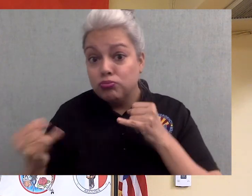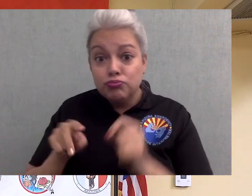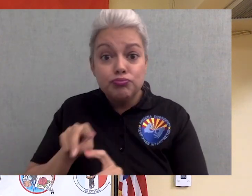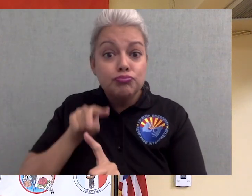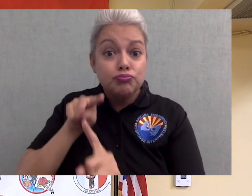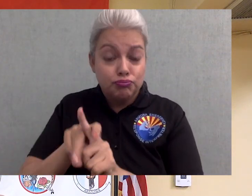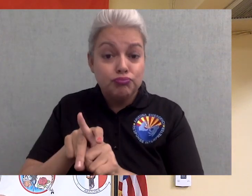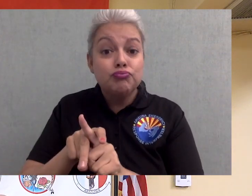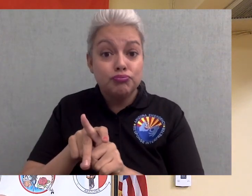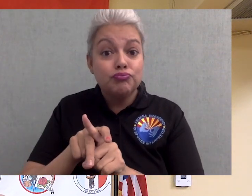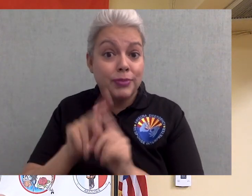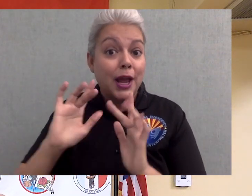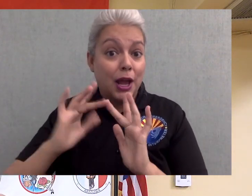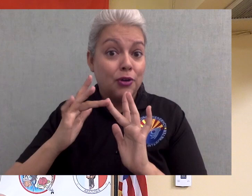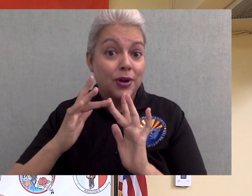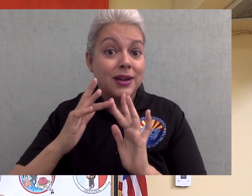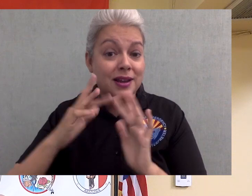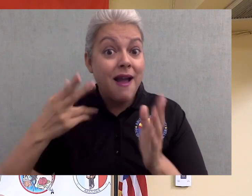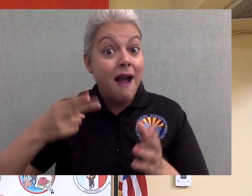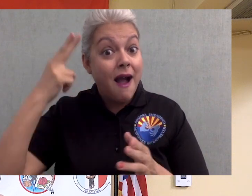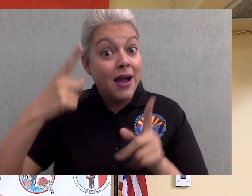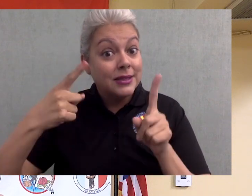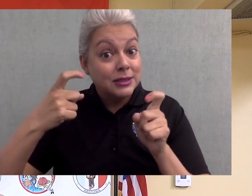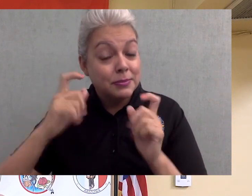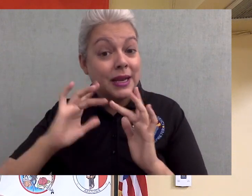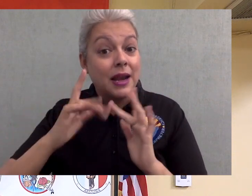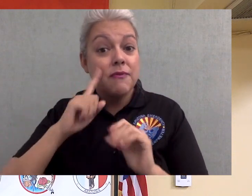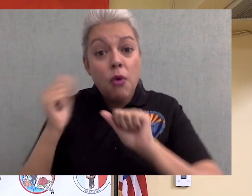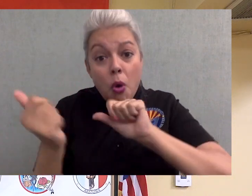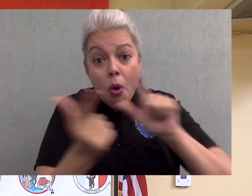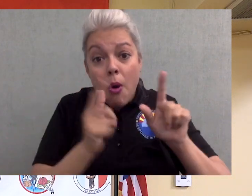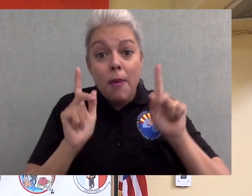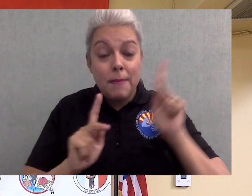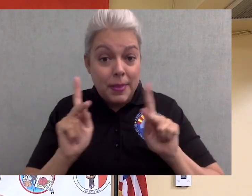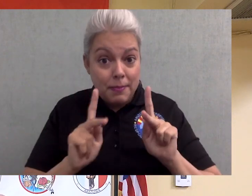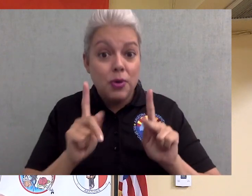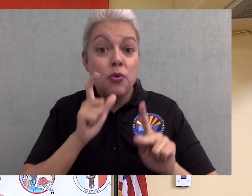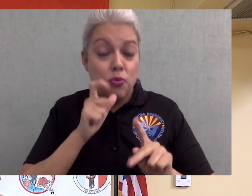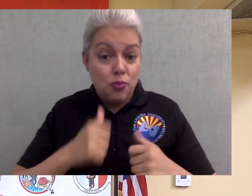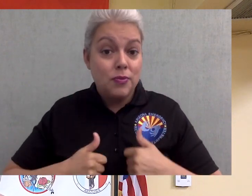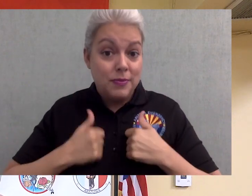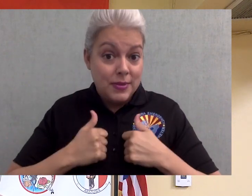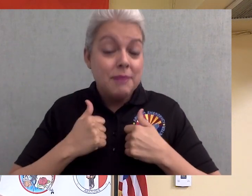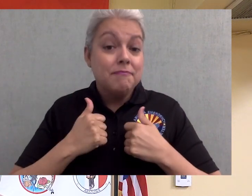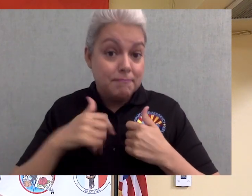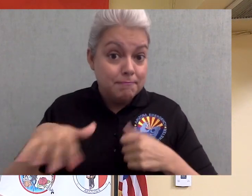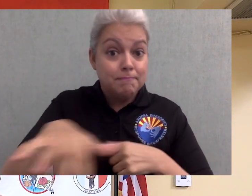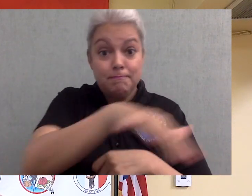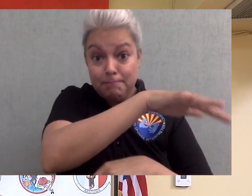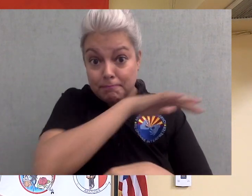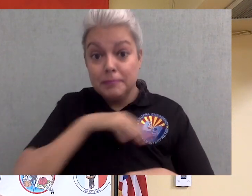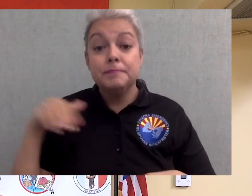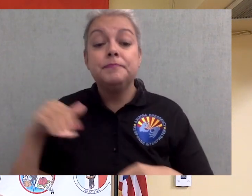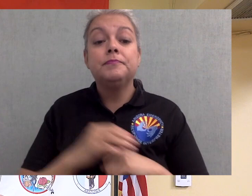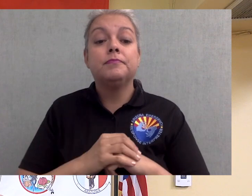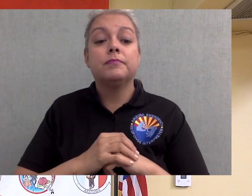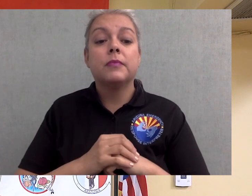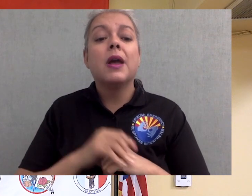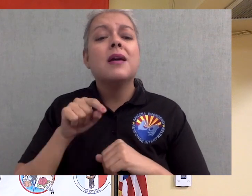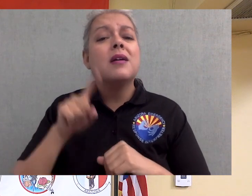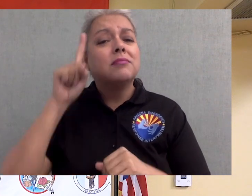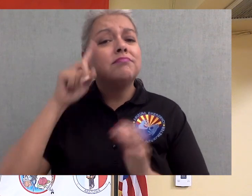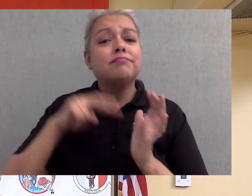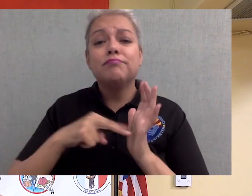reservation. It basically means high-speed internet to all the residences. The primary goal of this is remote access